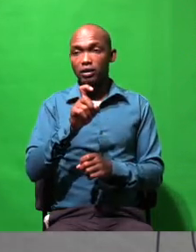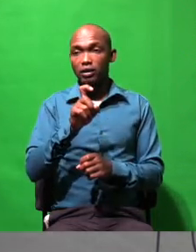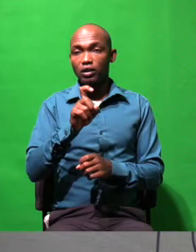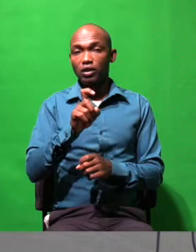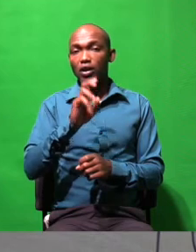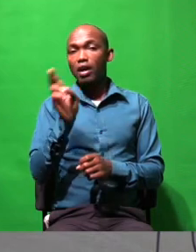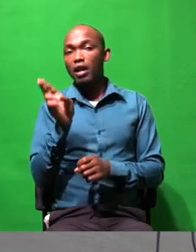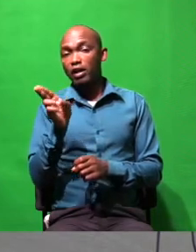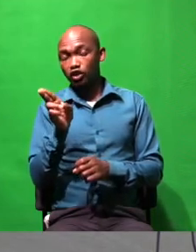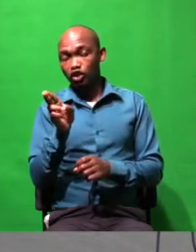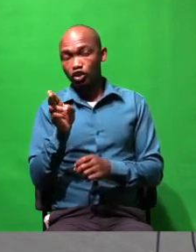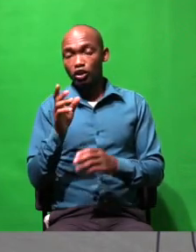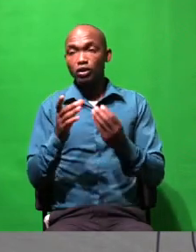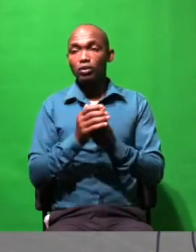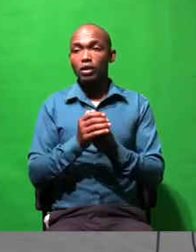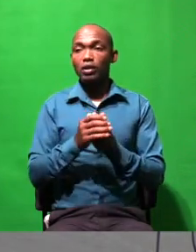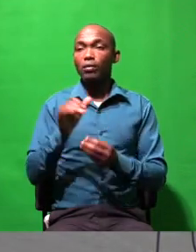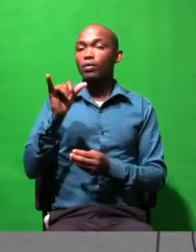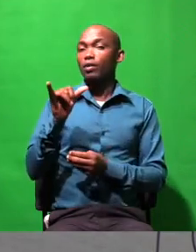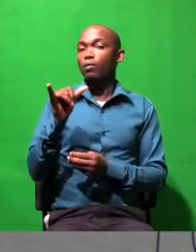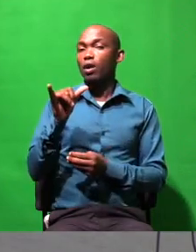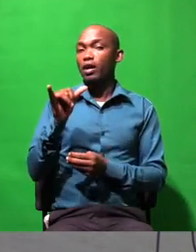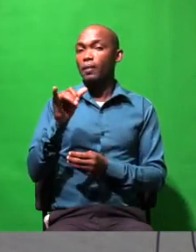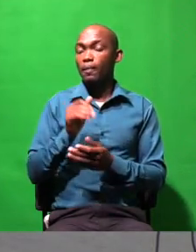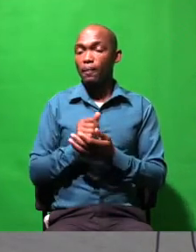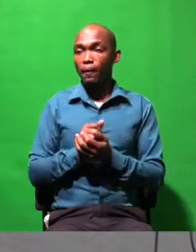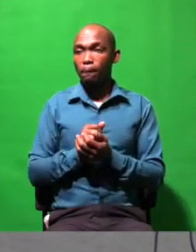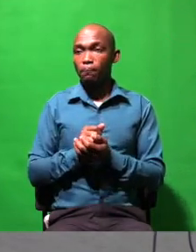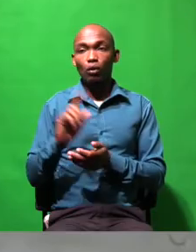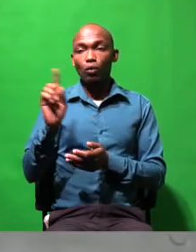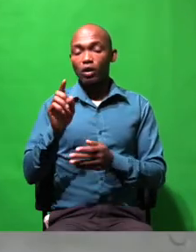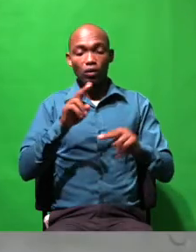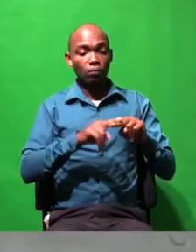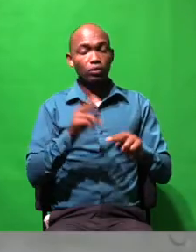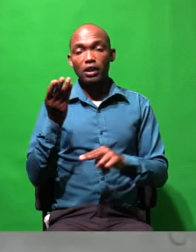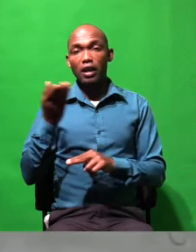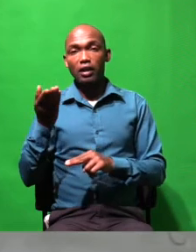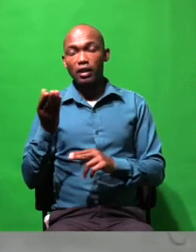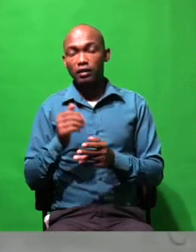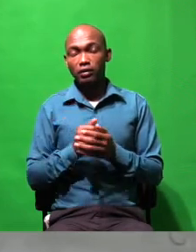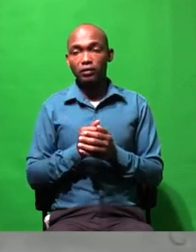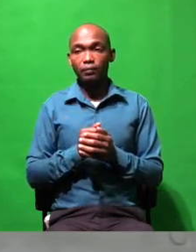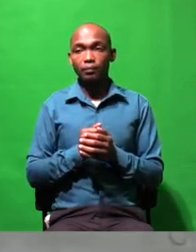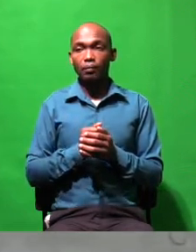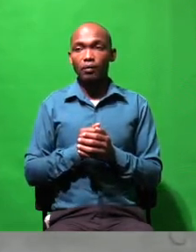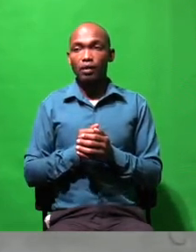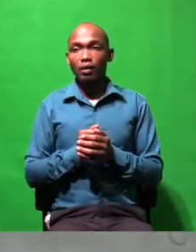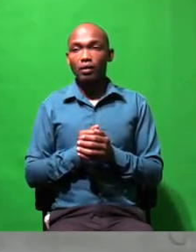gene, while Y are free. We can't put any kind of gene. Thank